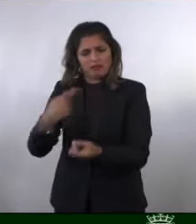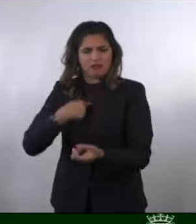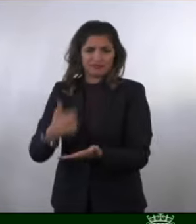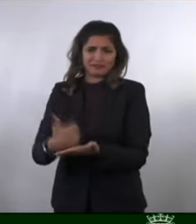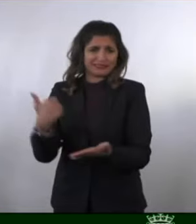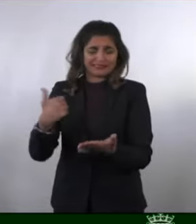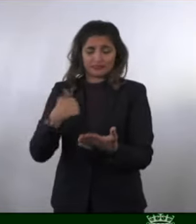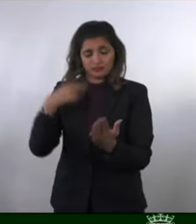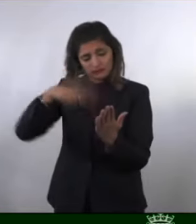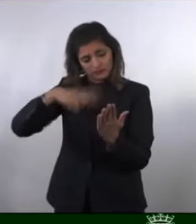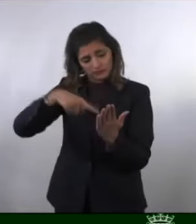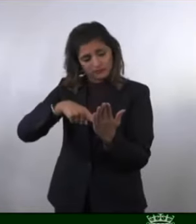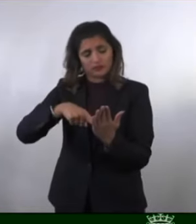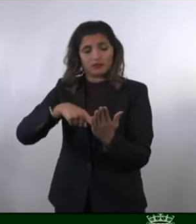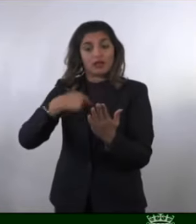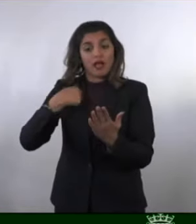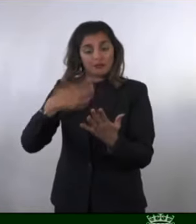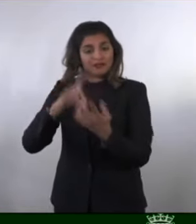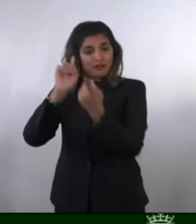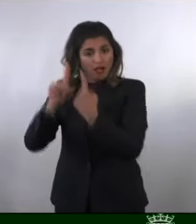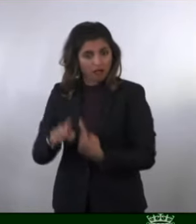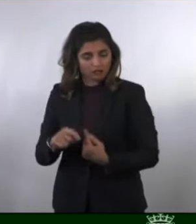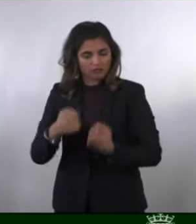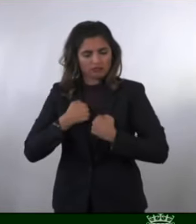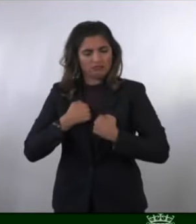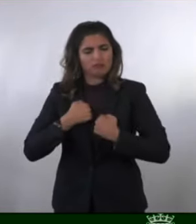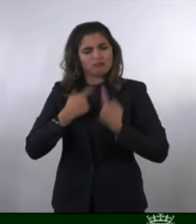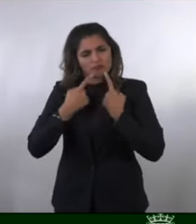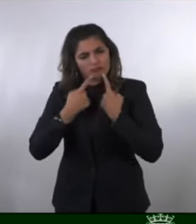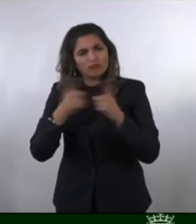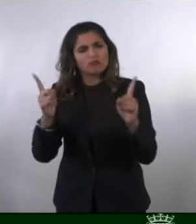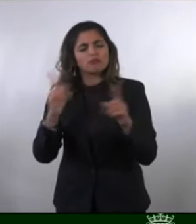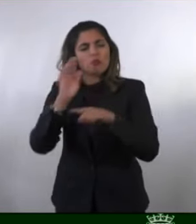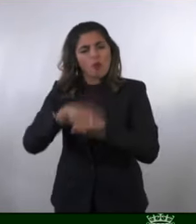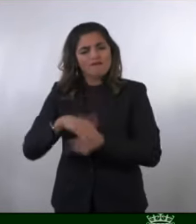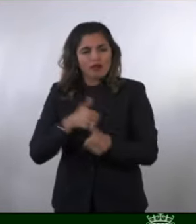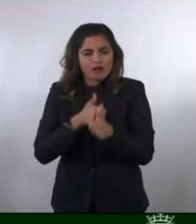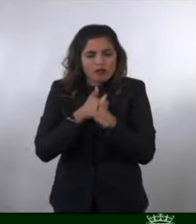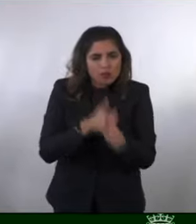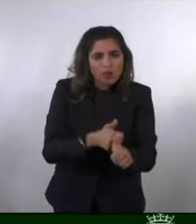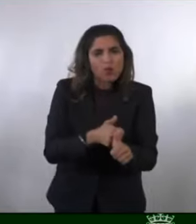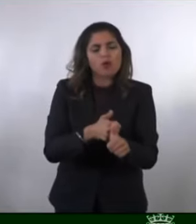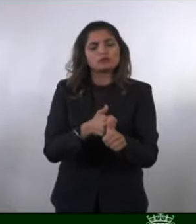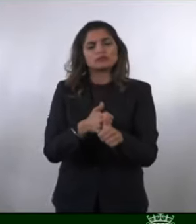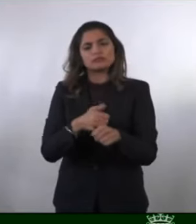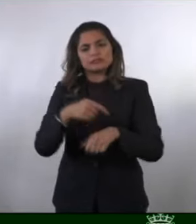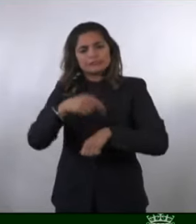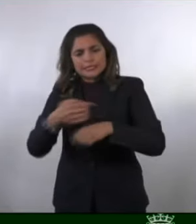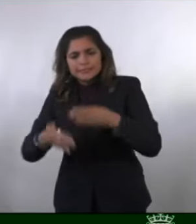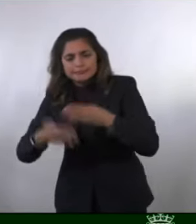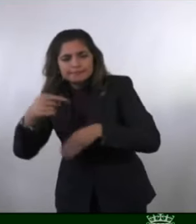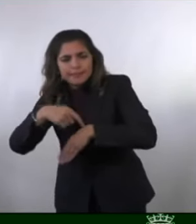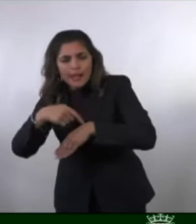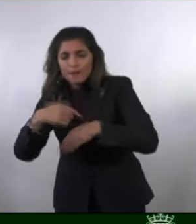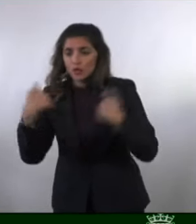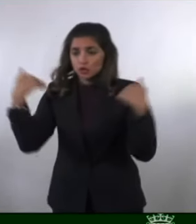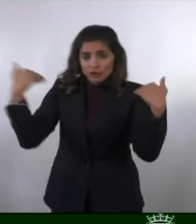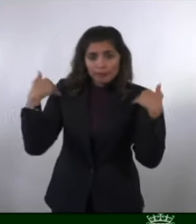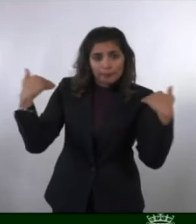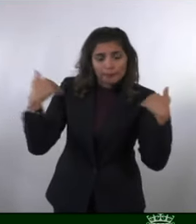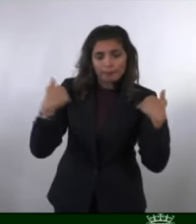in that letter were answered in my statement about sport, the curfew, non-essential retail, gyms, personal.